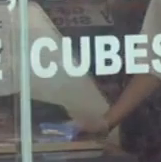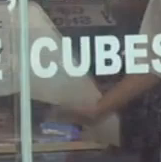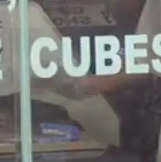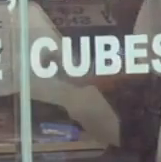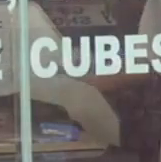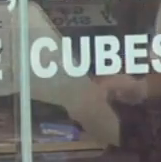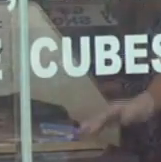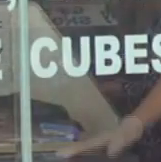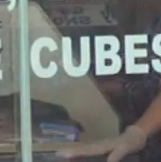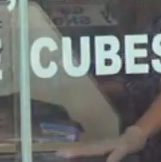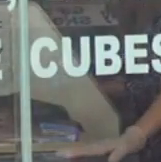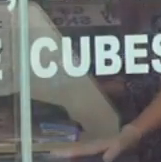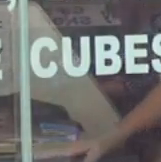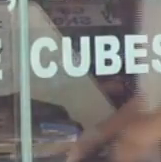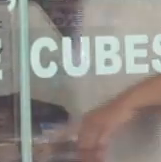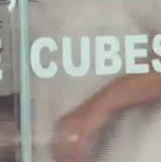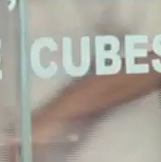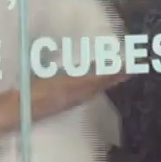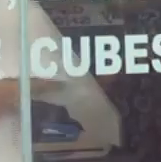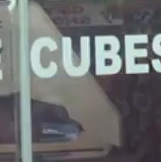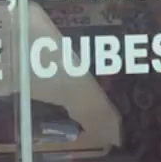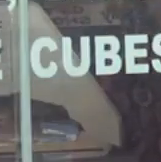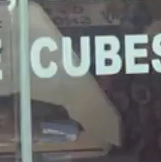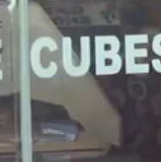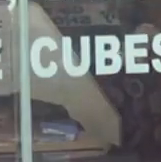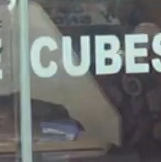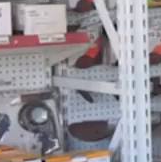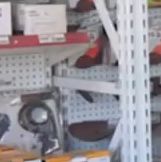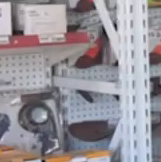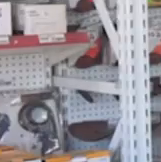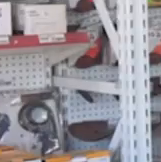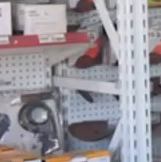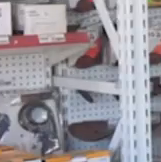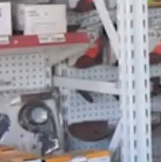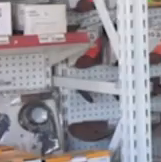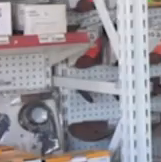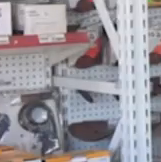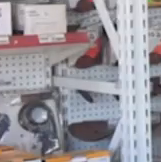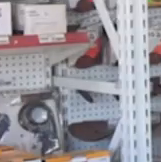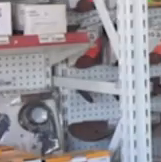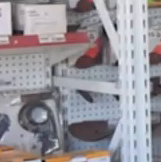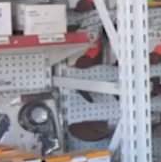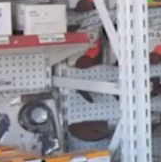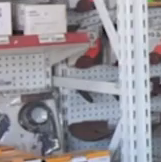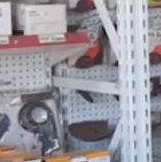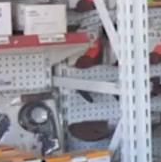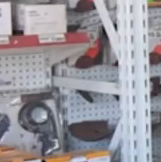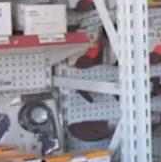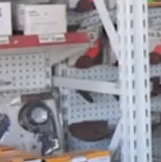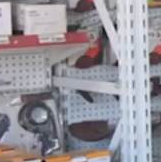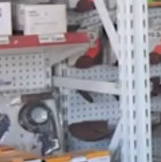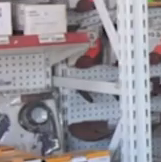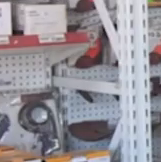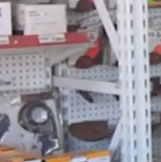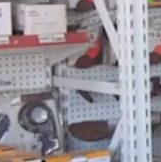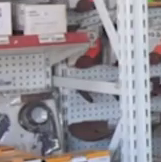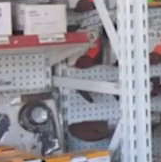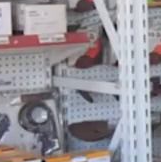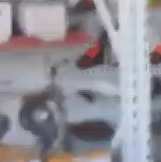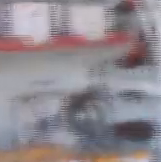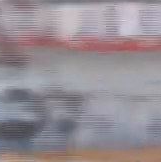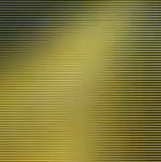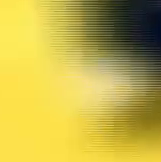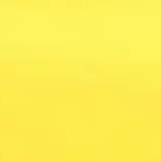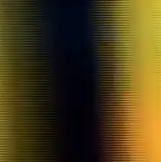toka au tali takana warang na Bula FM na banduan serre solo minang ya tawasan betapuan to warang na Bula FM na banduan